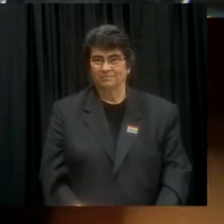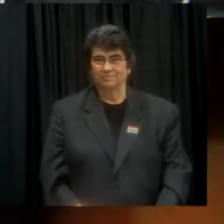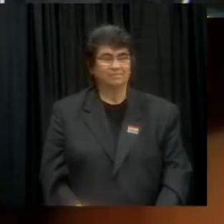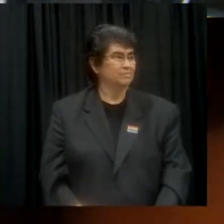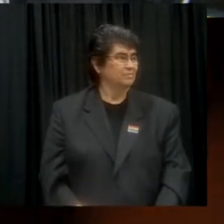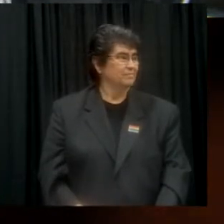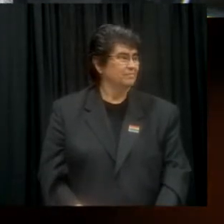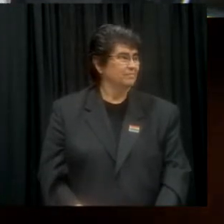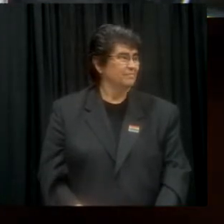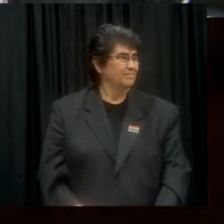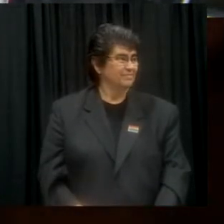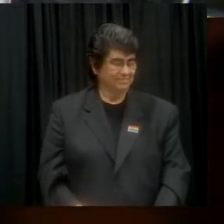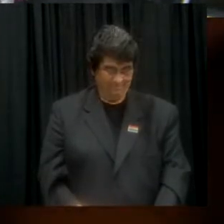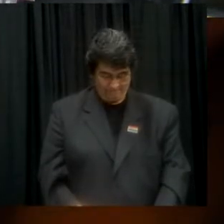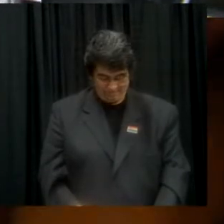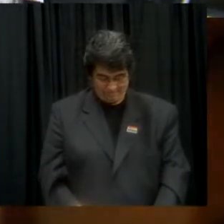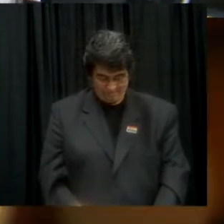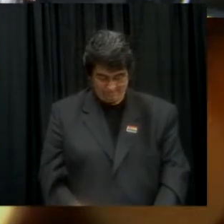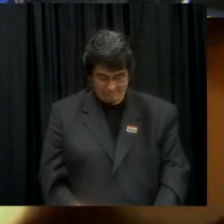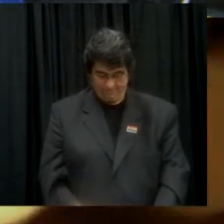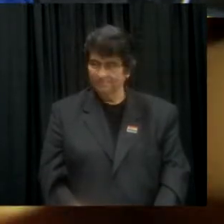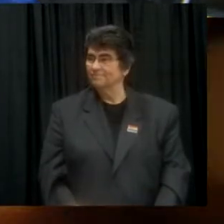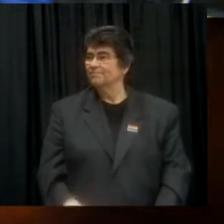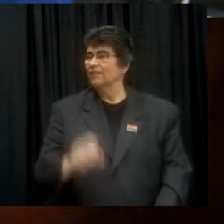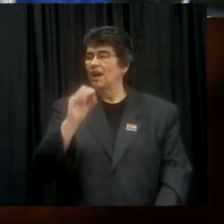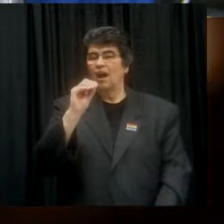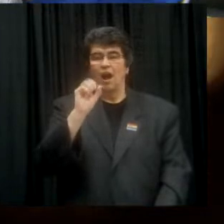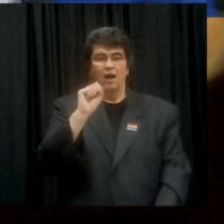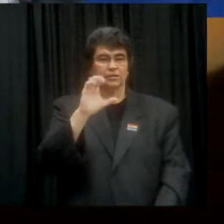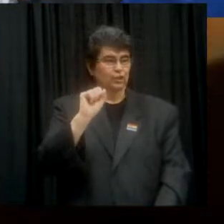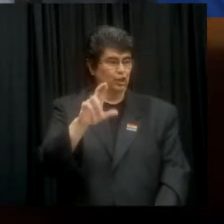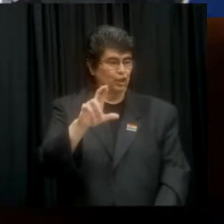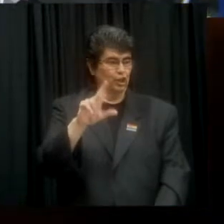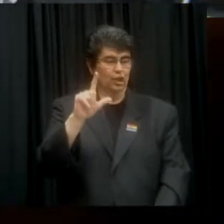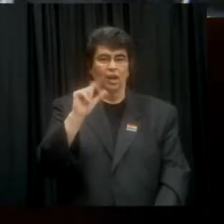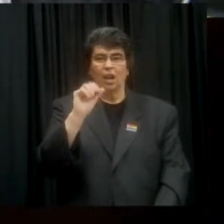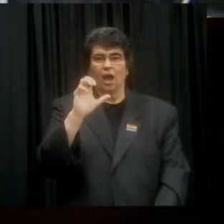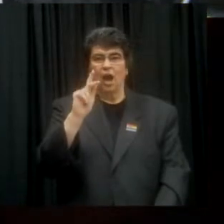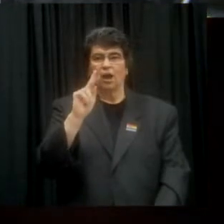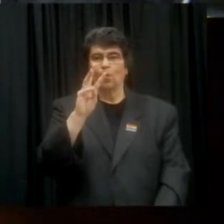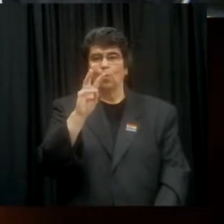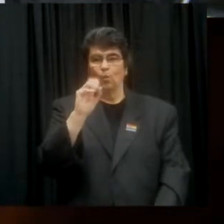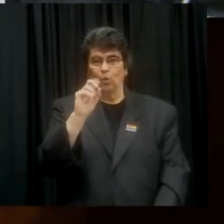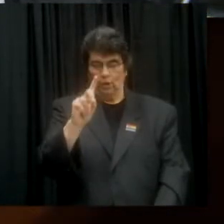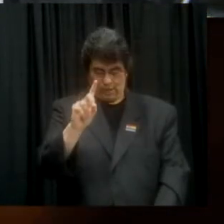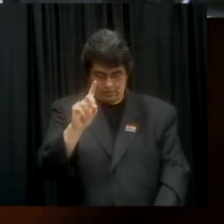They don't want to give it to me. I don't know. Oscar Lockwood.